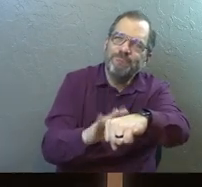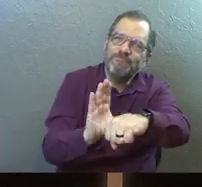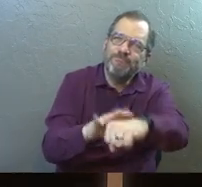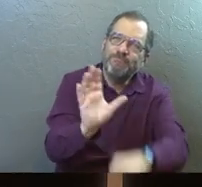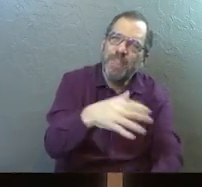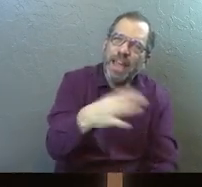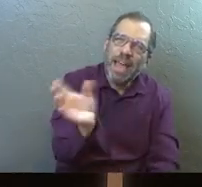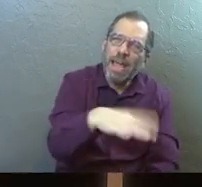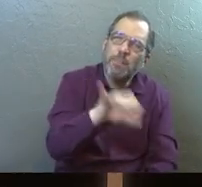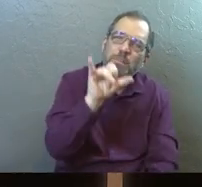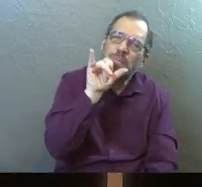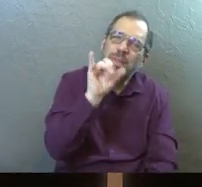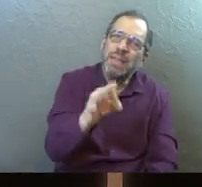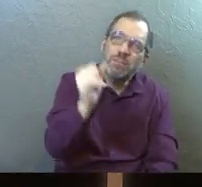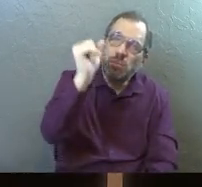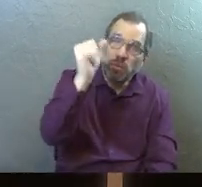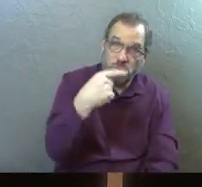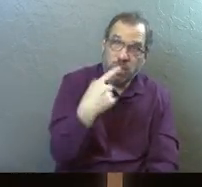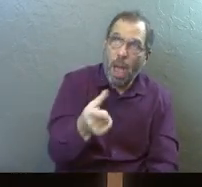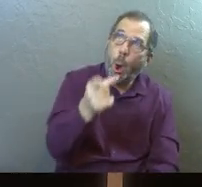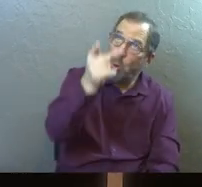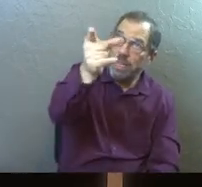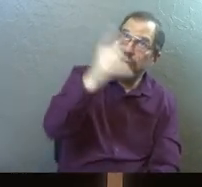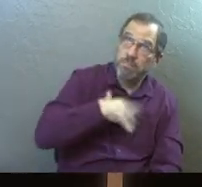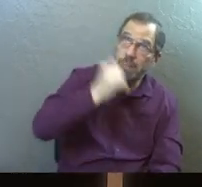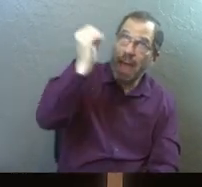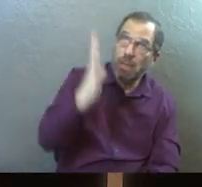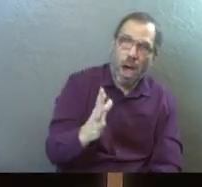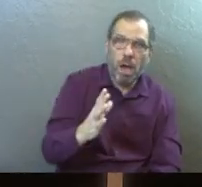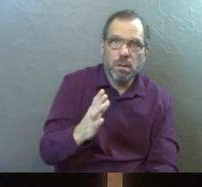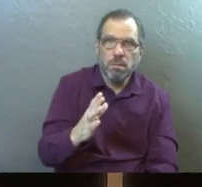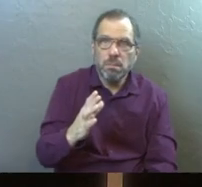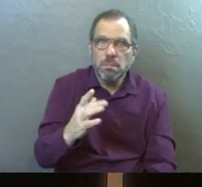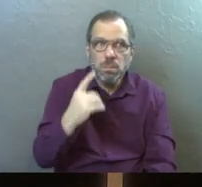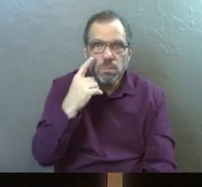said, you know, like if you say God is your God, are you walking that way?